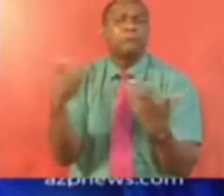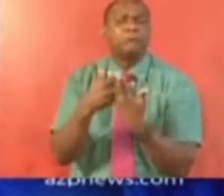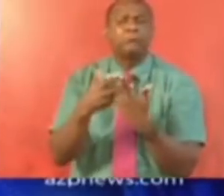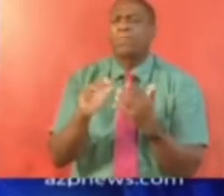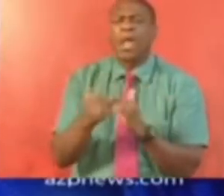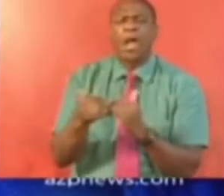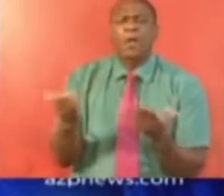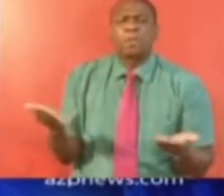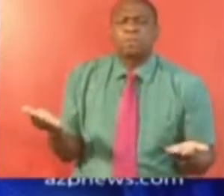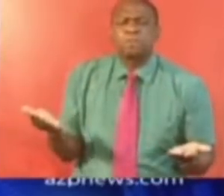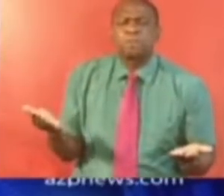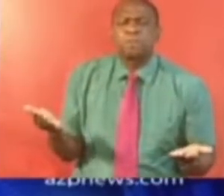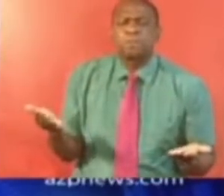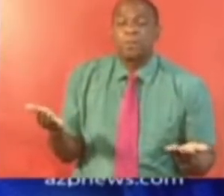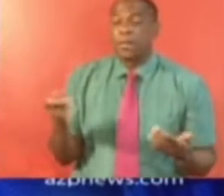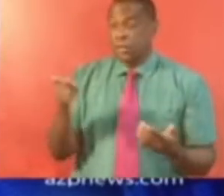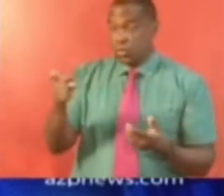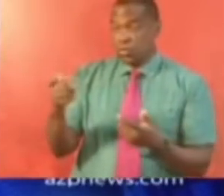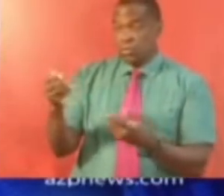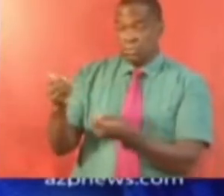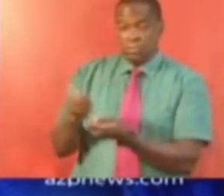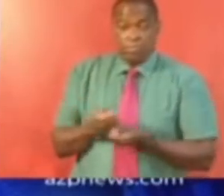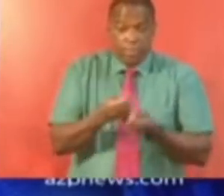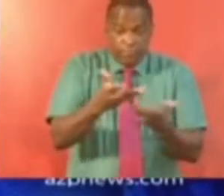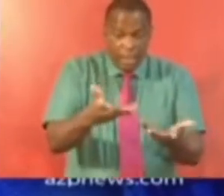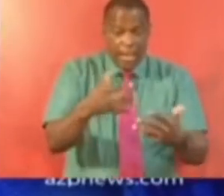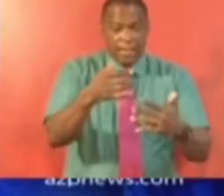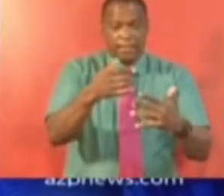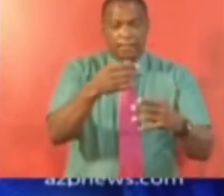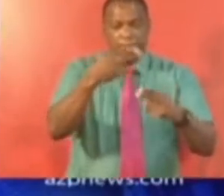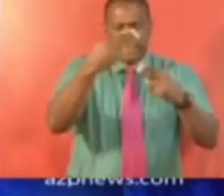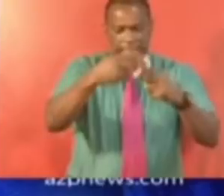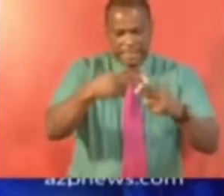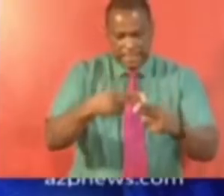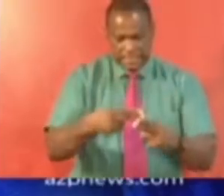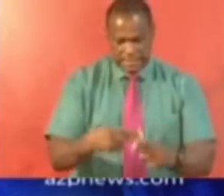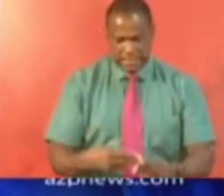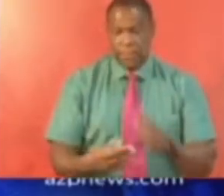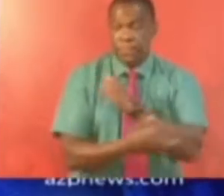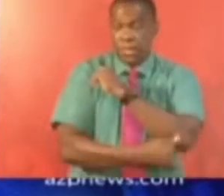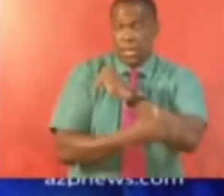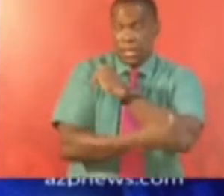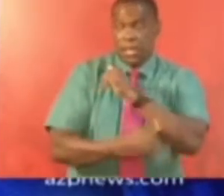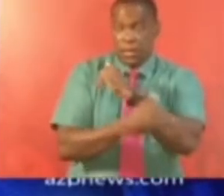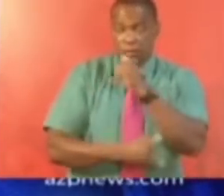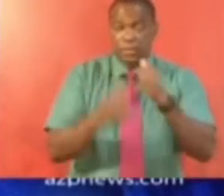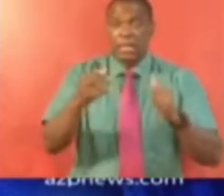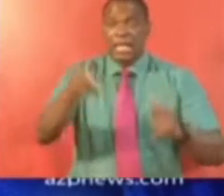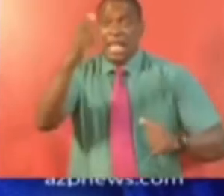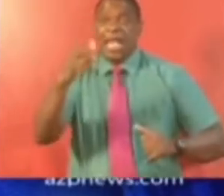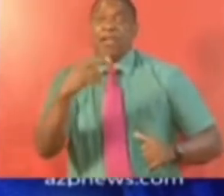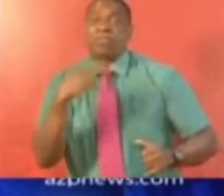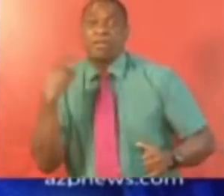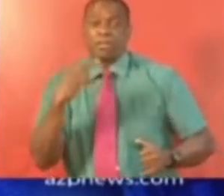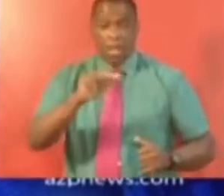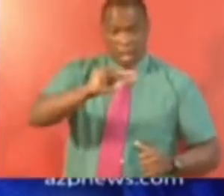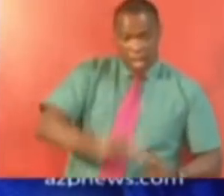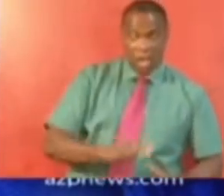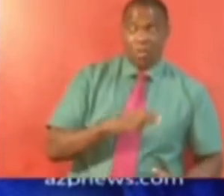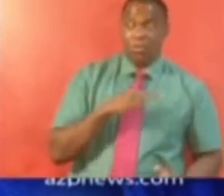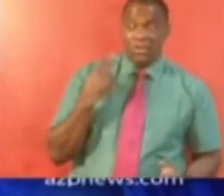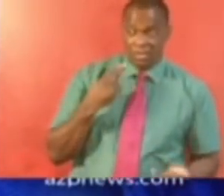are you going to give us a listing of the countries you consider low risk, right, and high risk, etc.? Those are my questions.